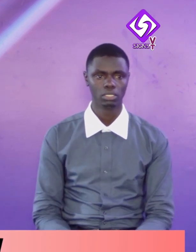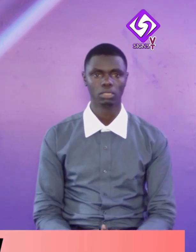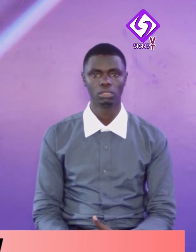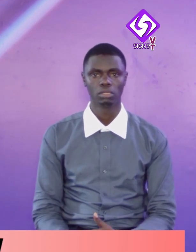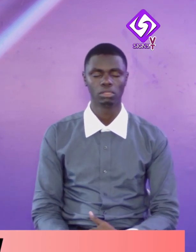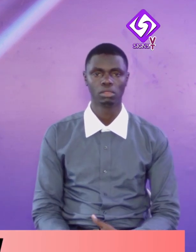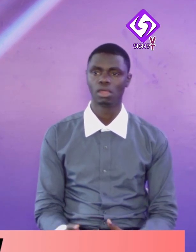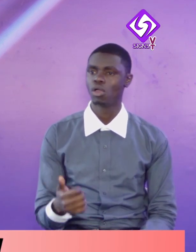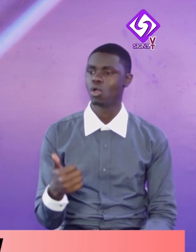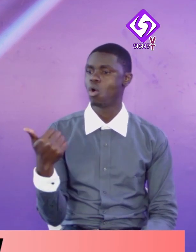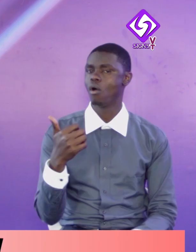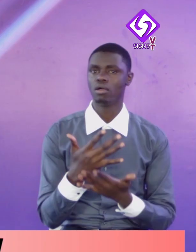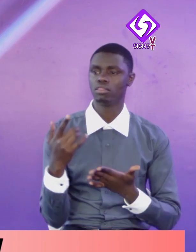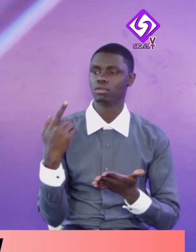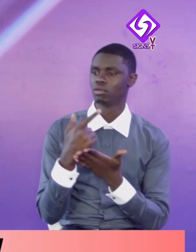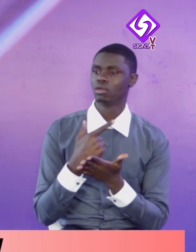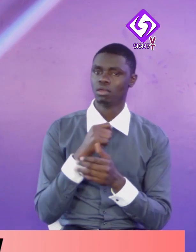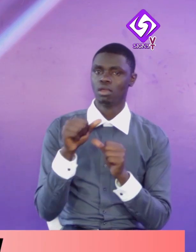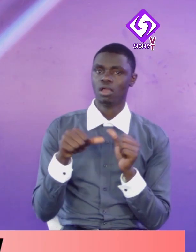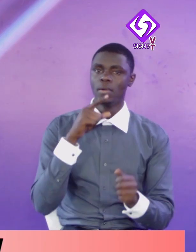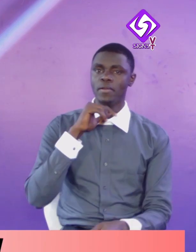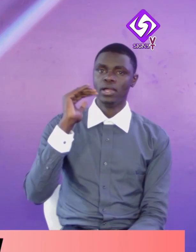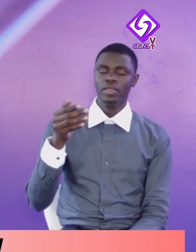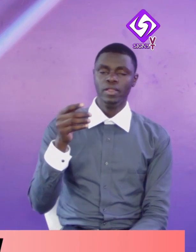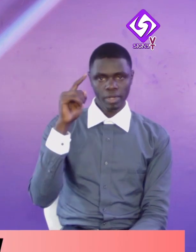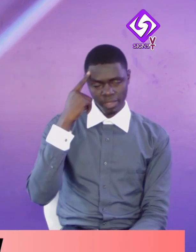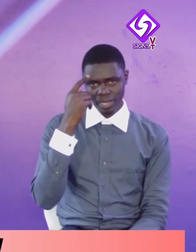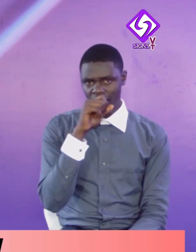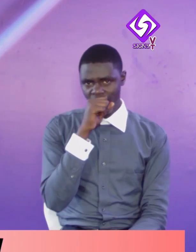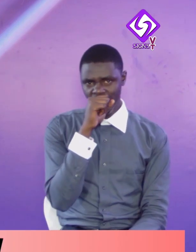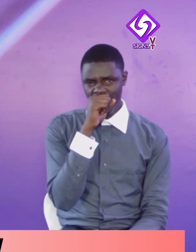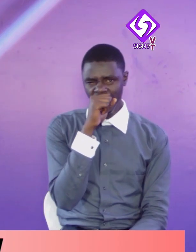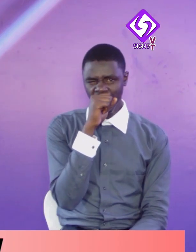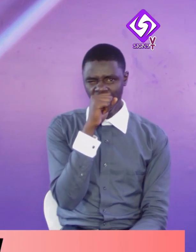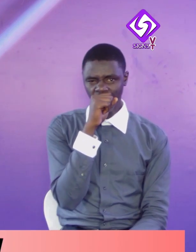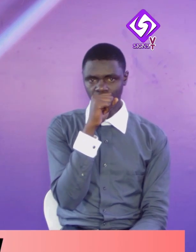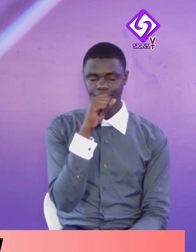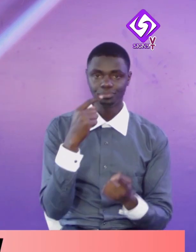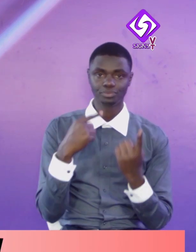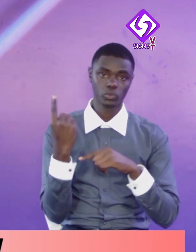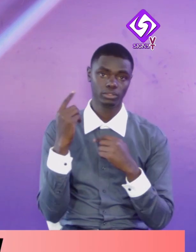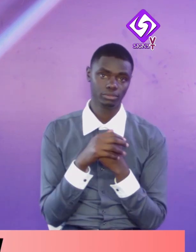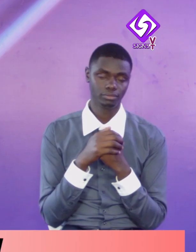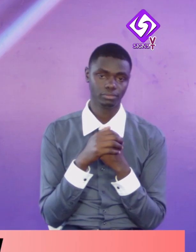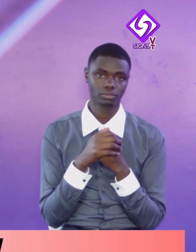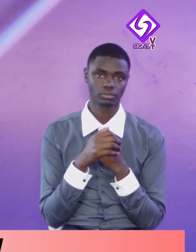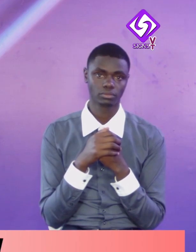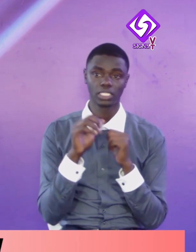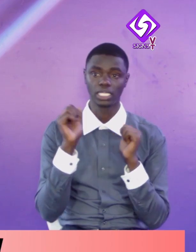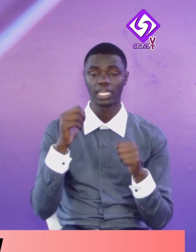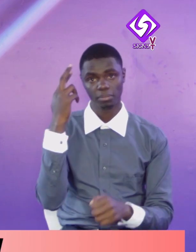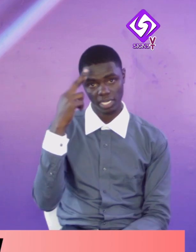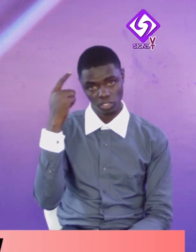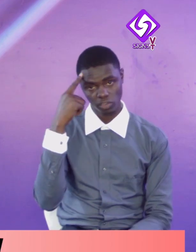Anything to talk about Manchester United? Do you think this win could be a reason for